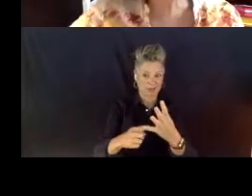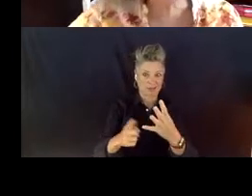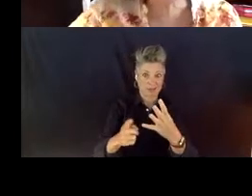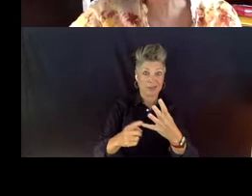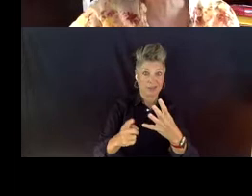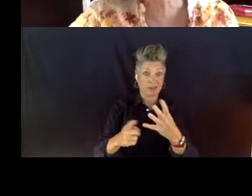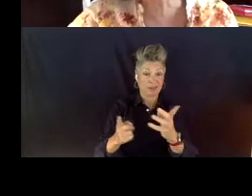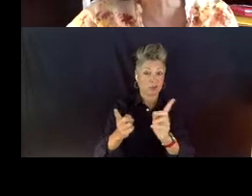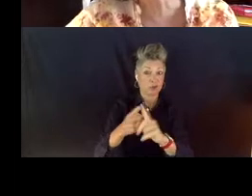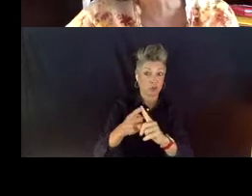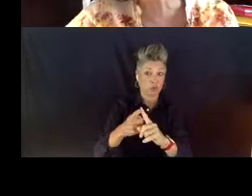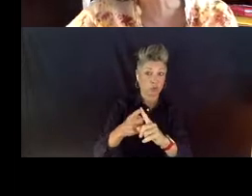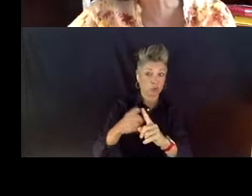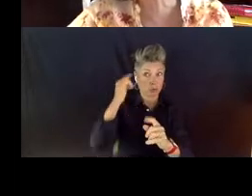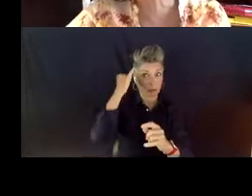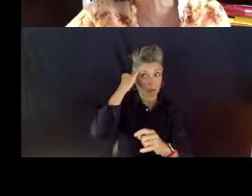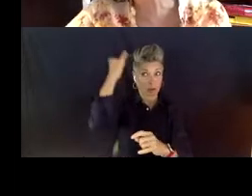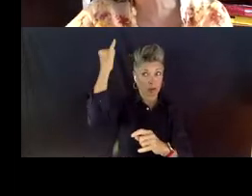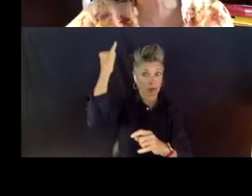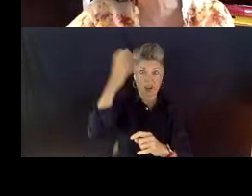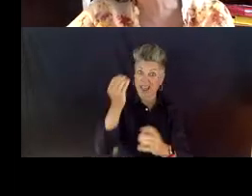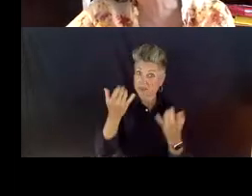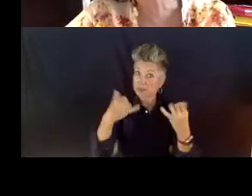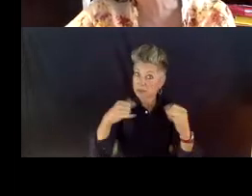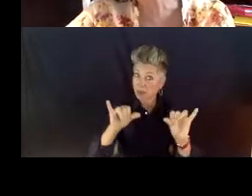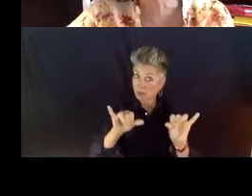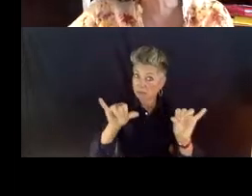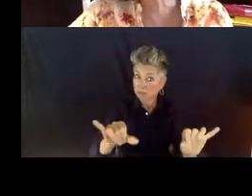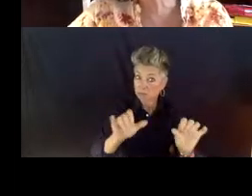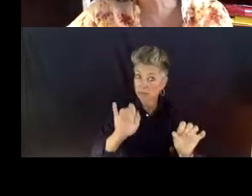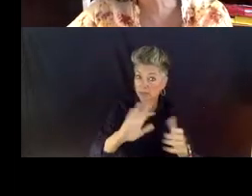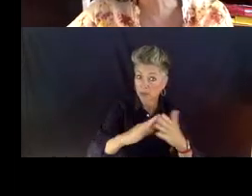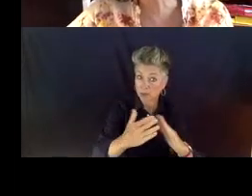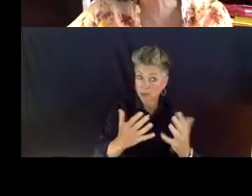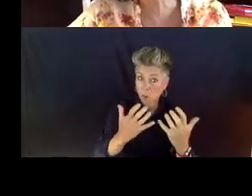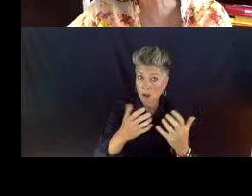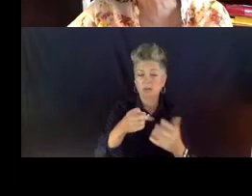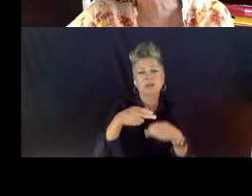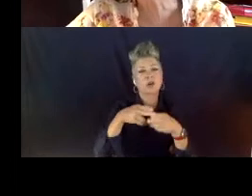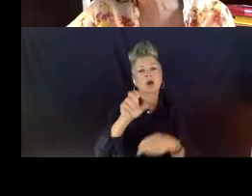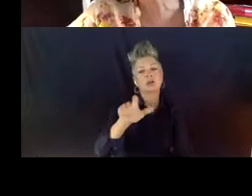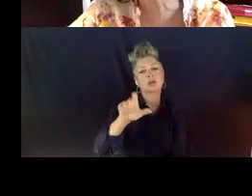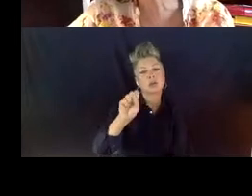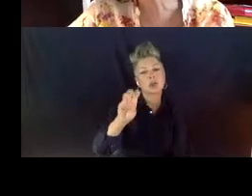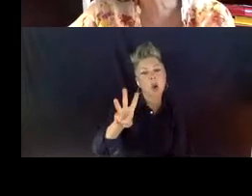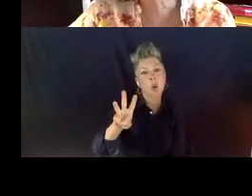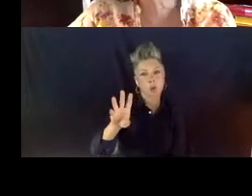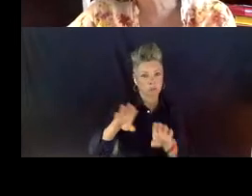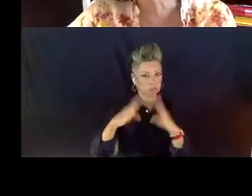do remain if communities want them. And the slow or open streets are residential streets close to